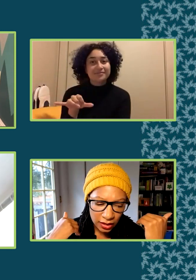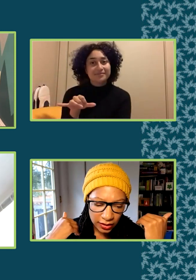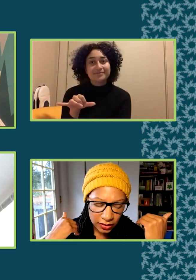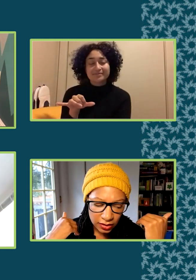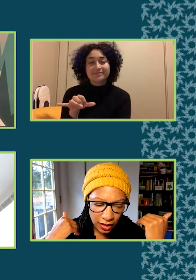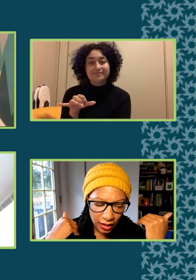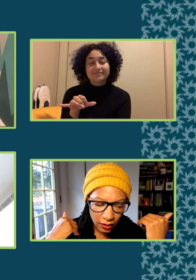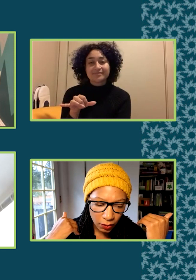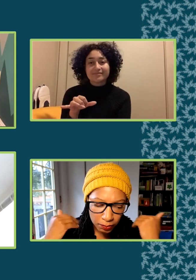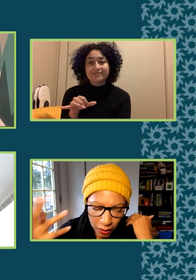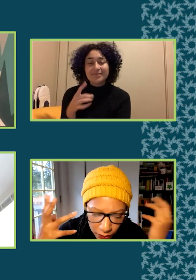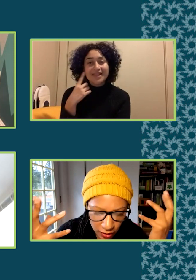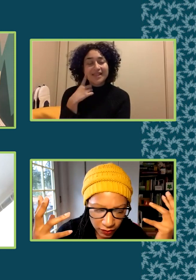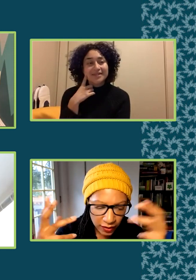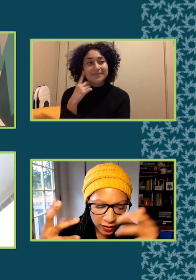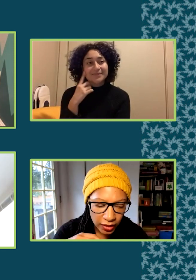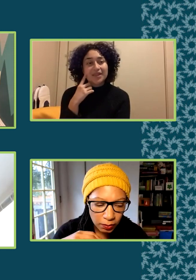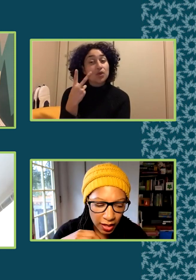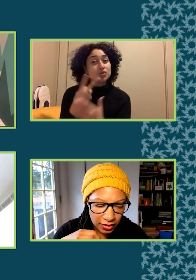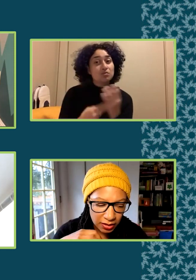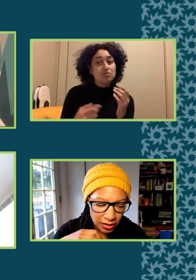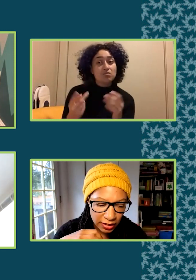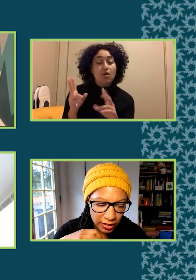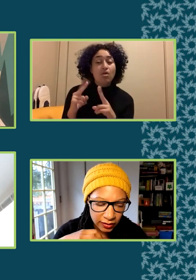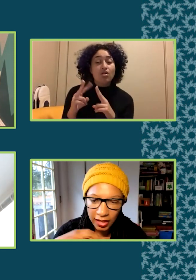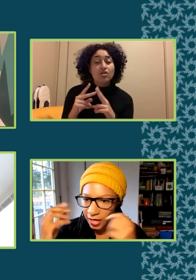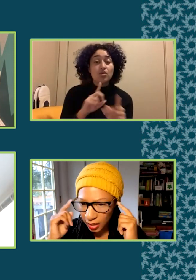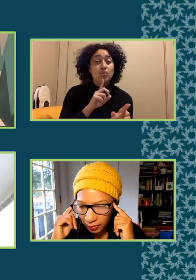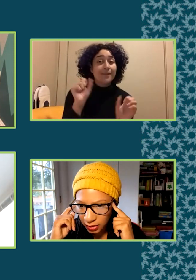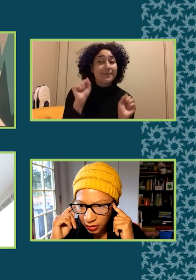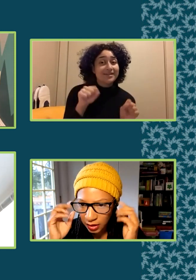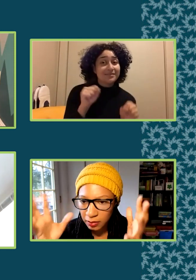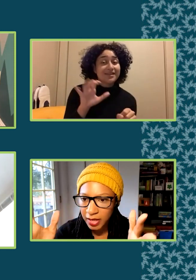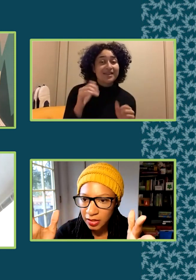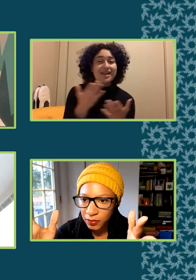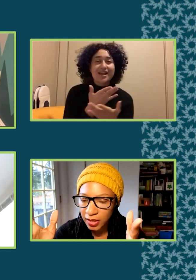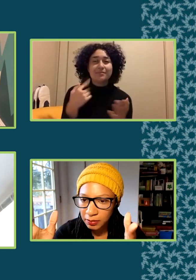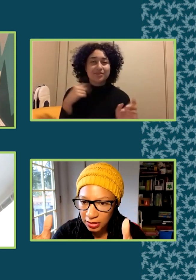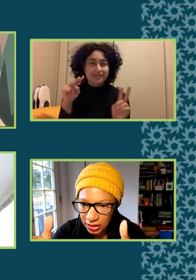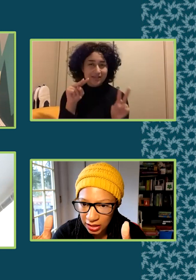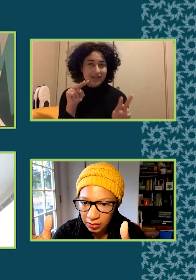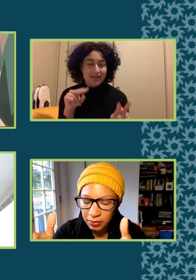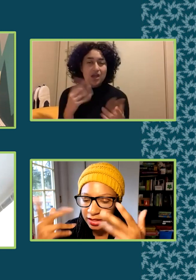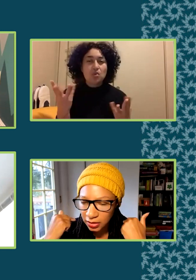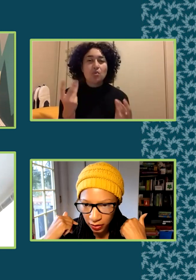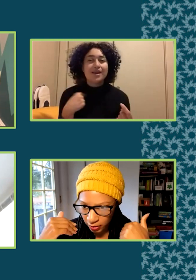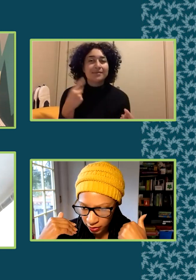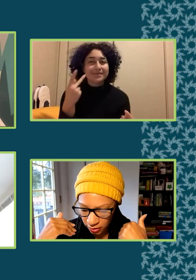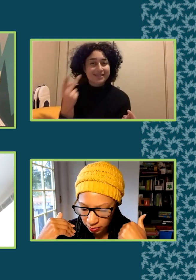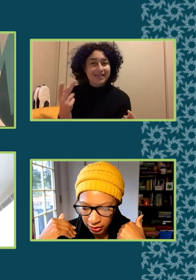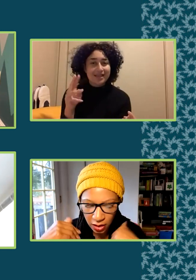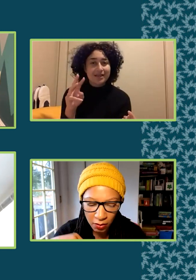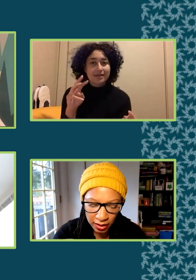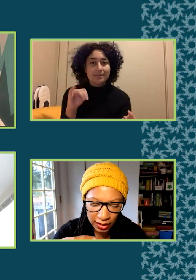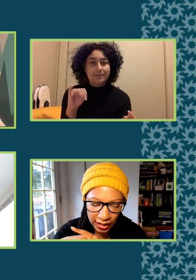there's both the very real possibility here that, and I'm just looking at based on what I'm seeing, Mia, so I want you